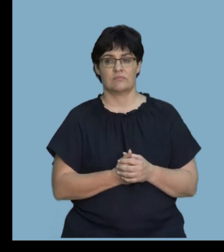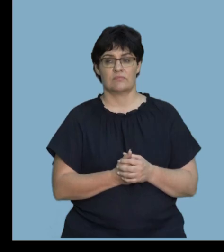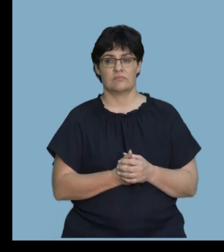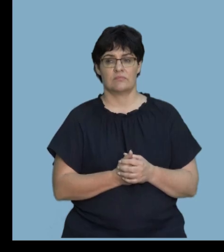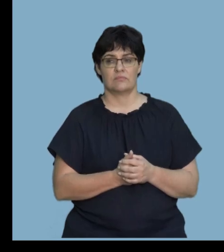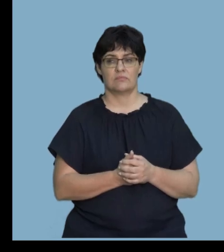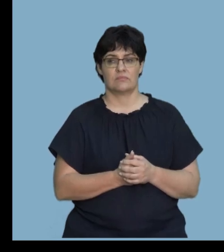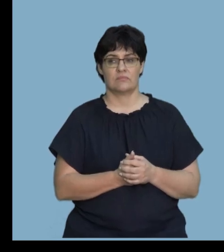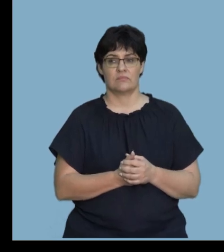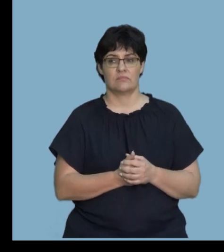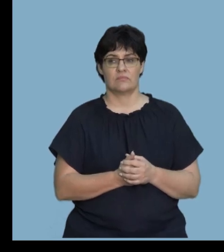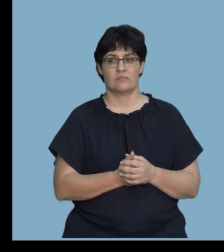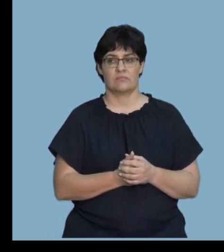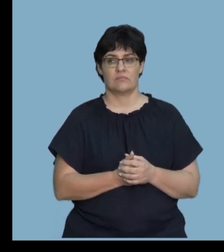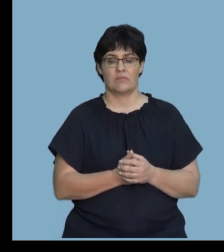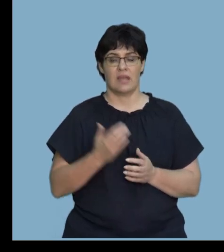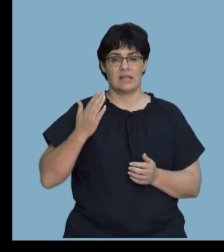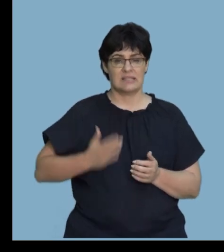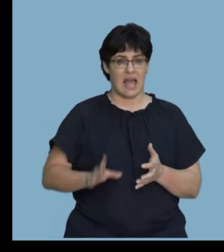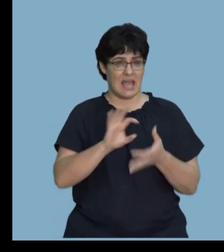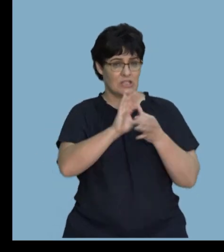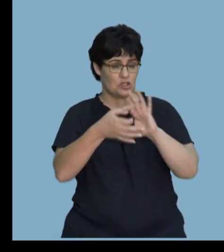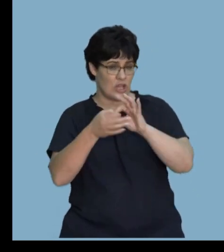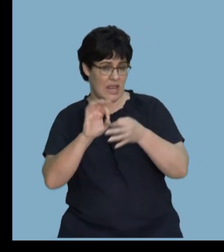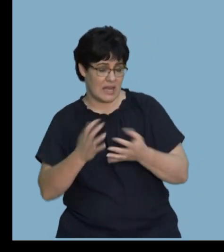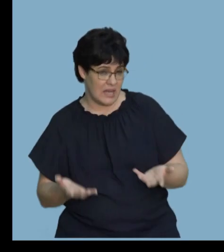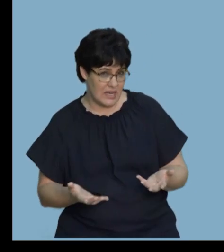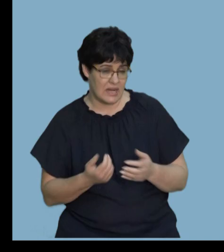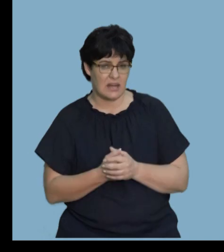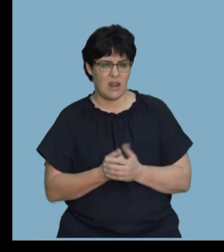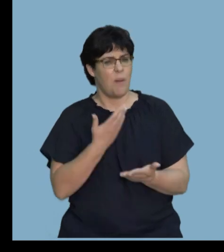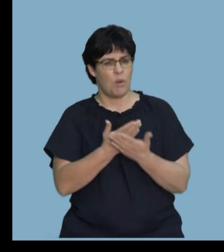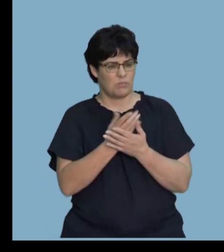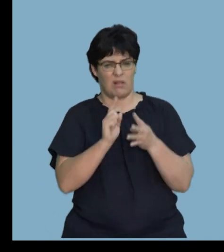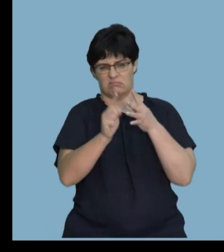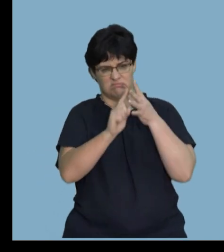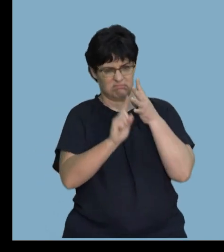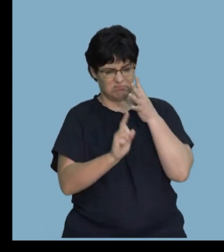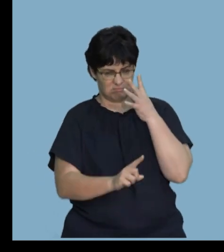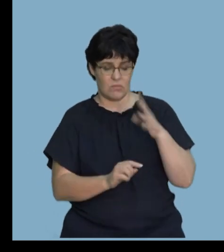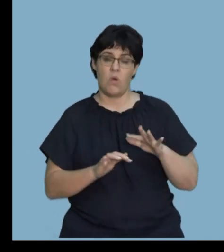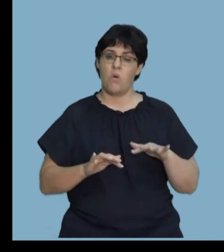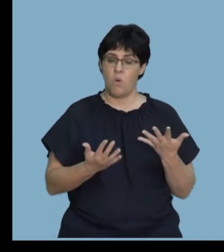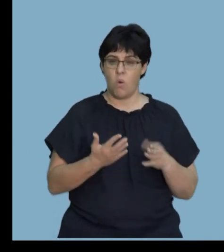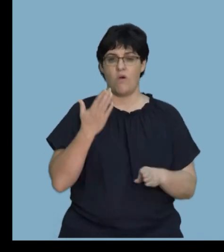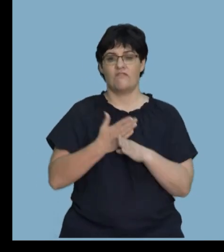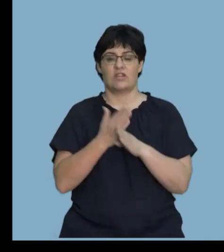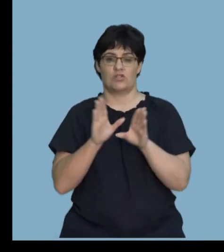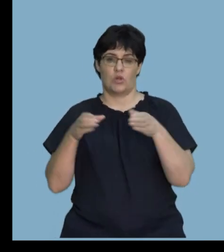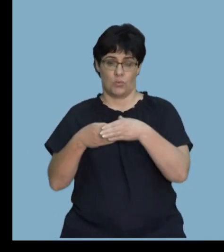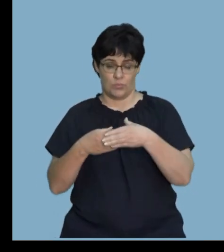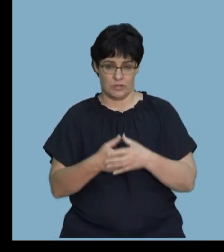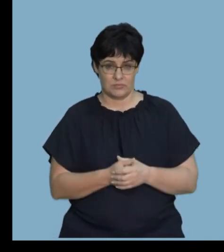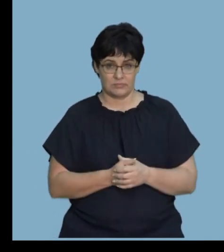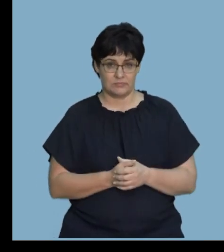side chain, okay, these are different possibility, okay, or functional group, okay,